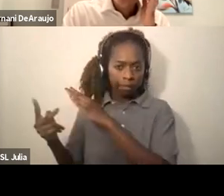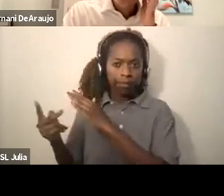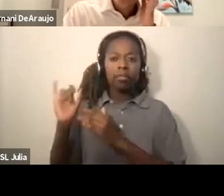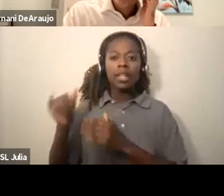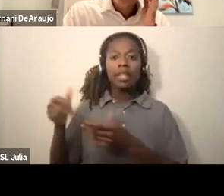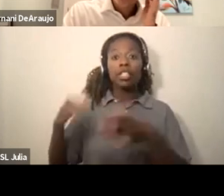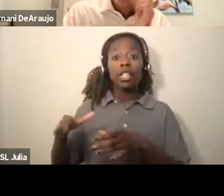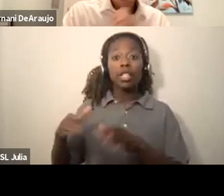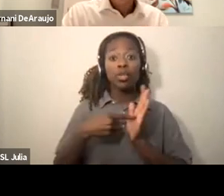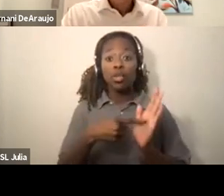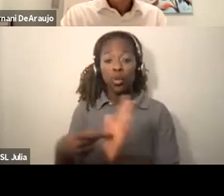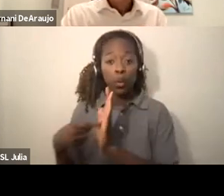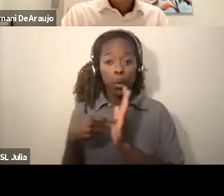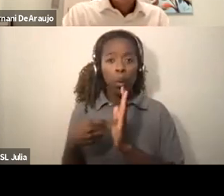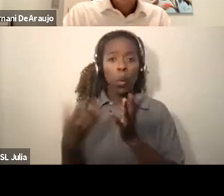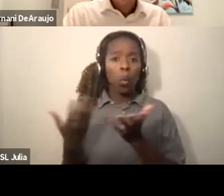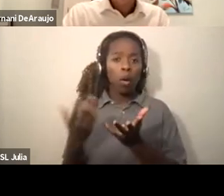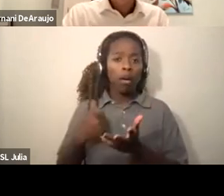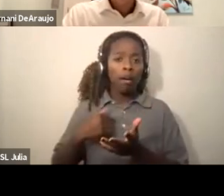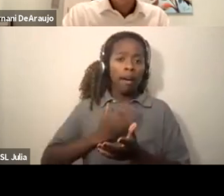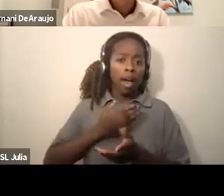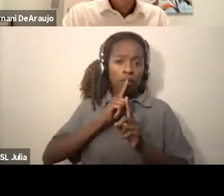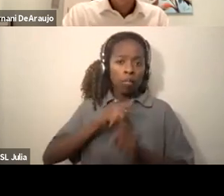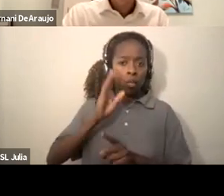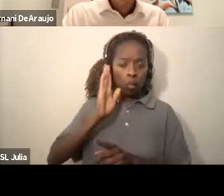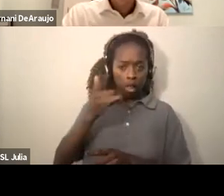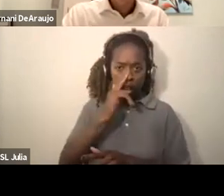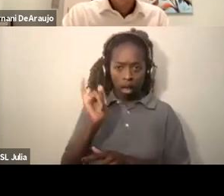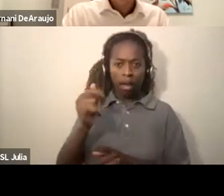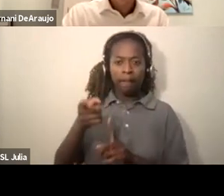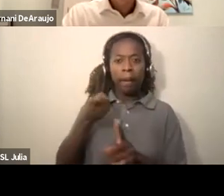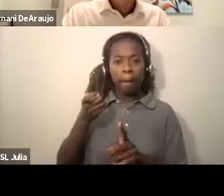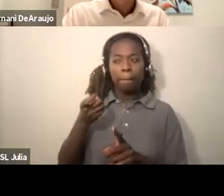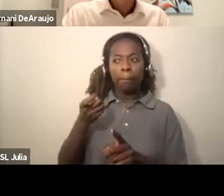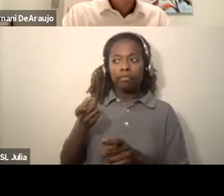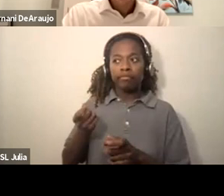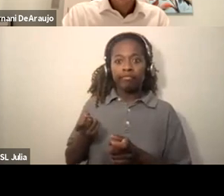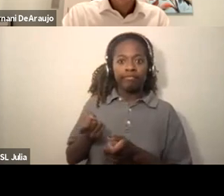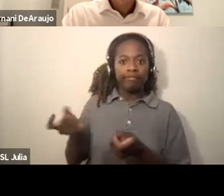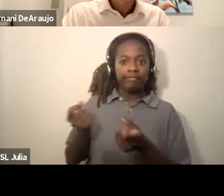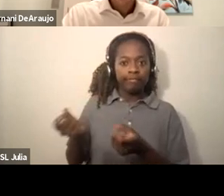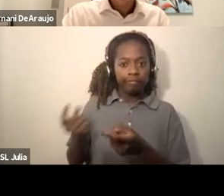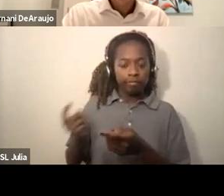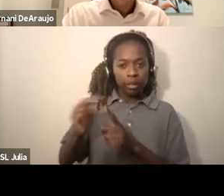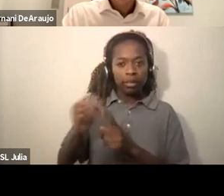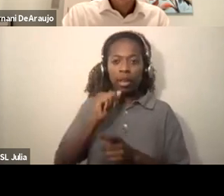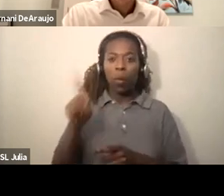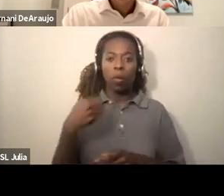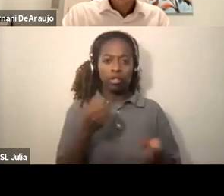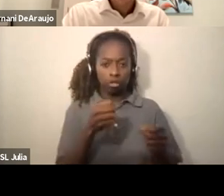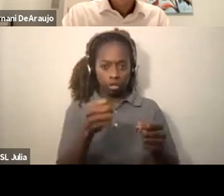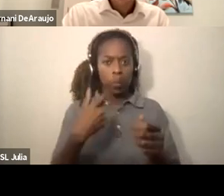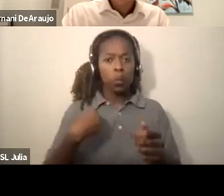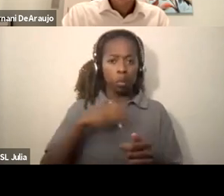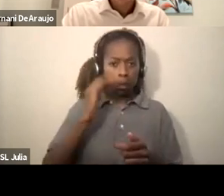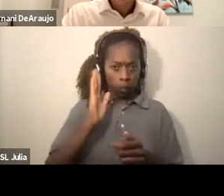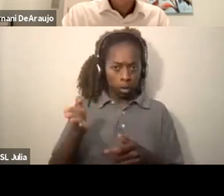our reporting on sr can look like from an expenditure perspective not just on this sort of strategy piece but we certainly will be able to